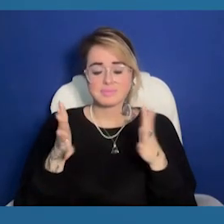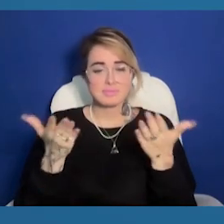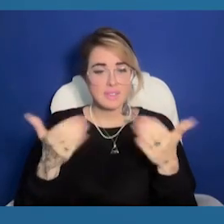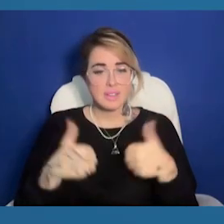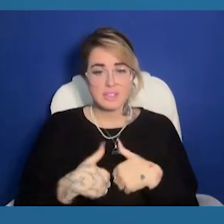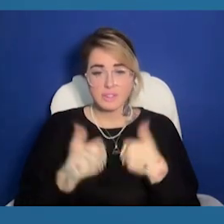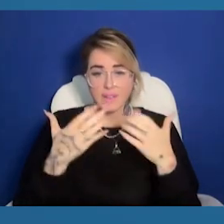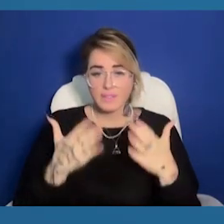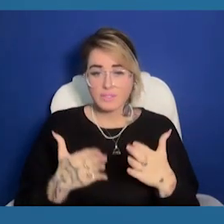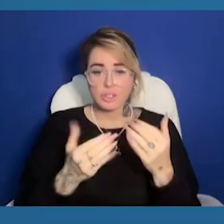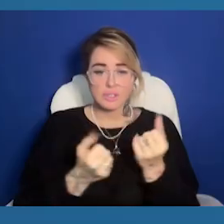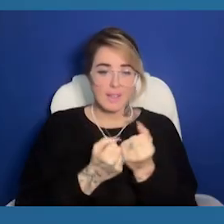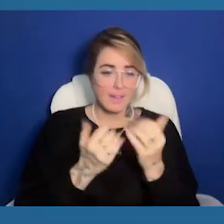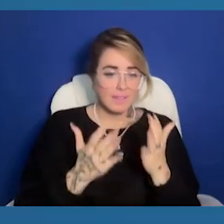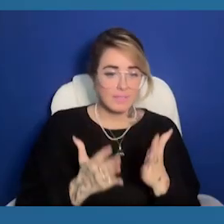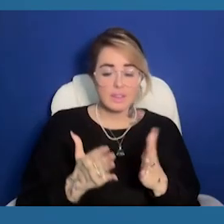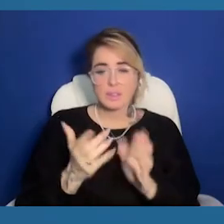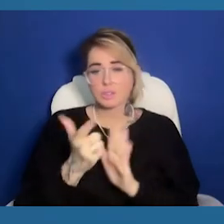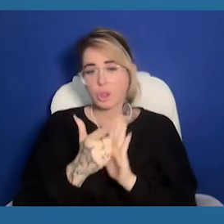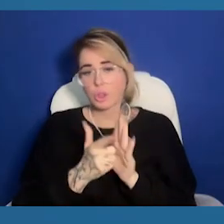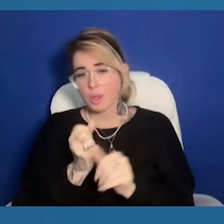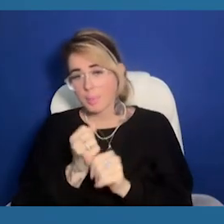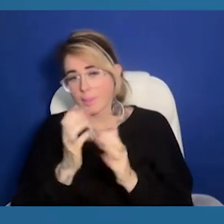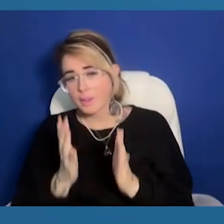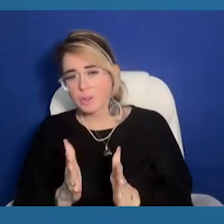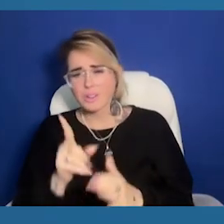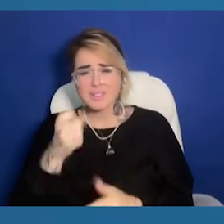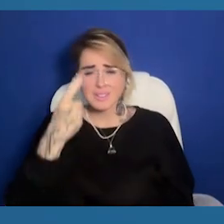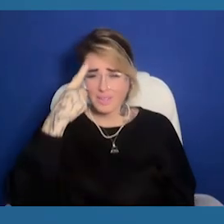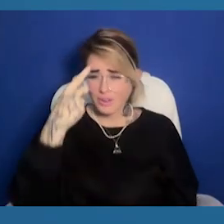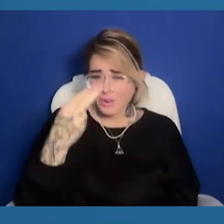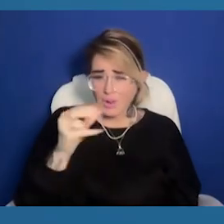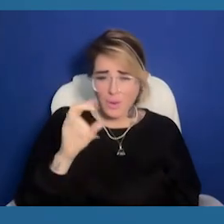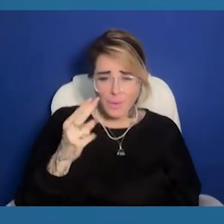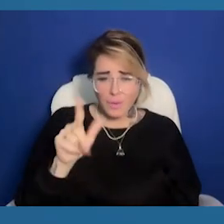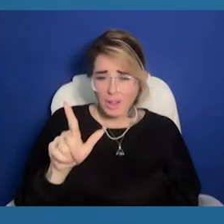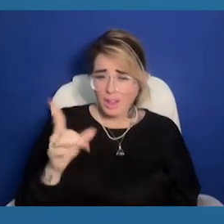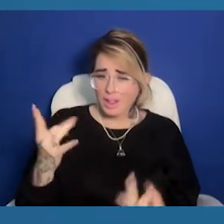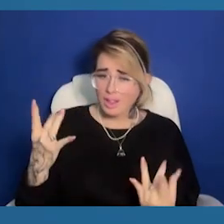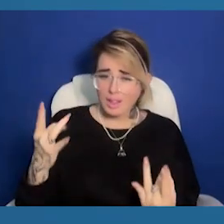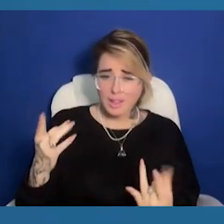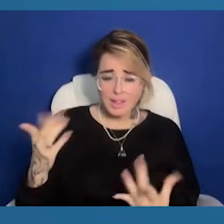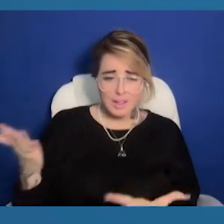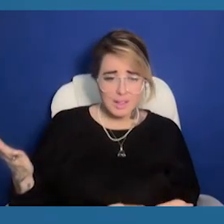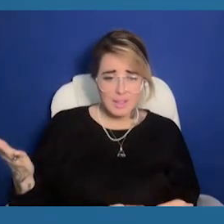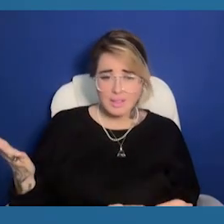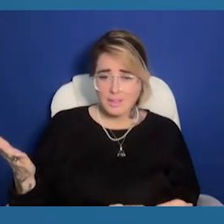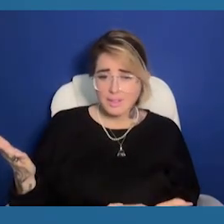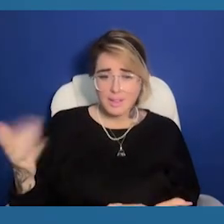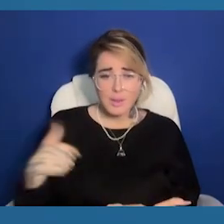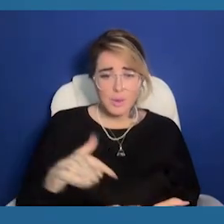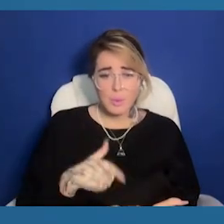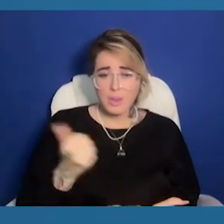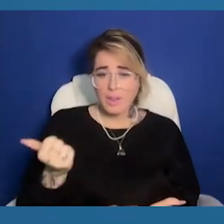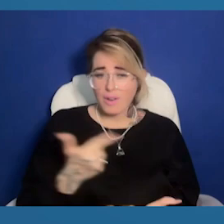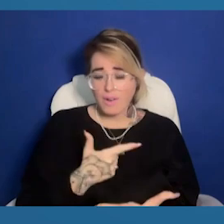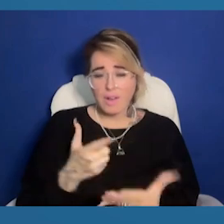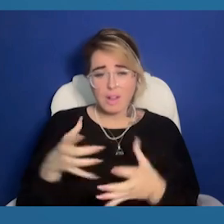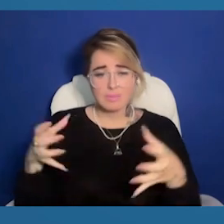Survivors, advocates, lawmakers, Governor Hochul, we all came